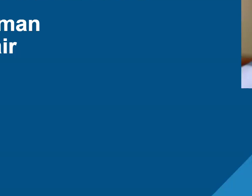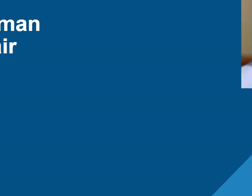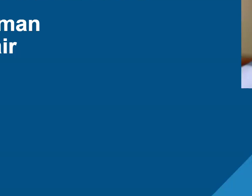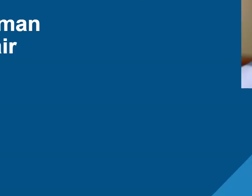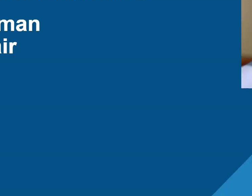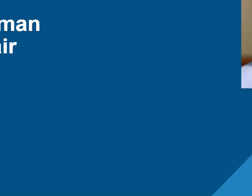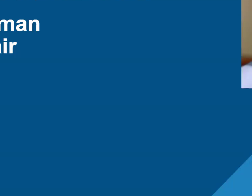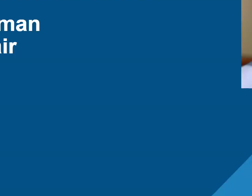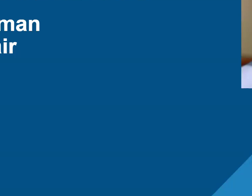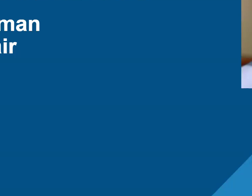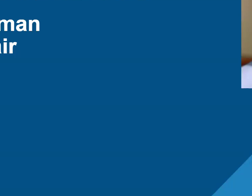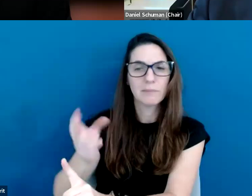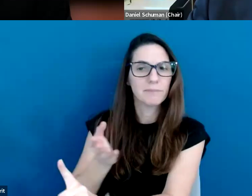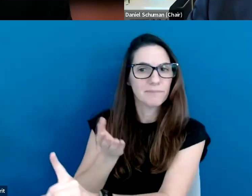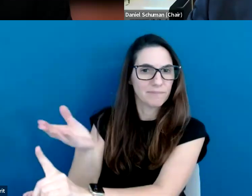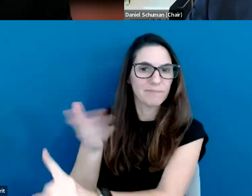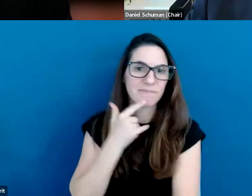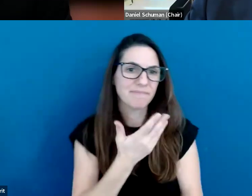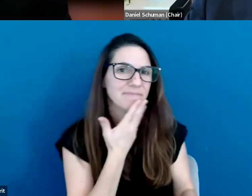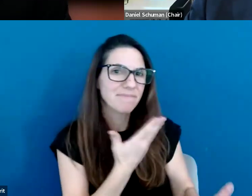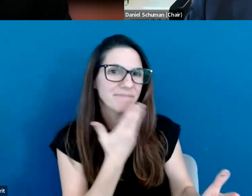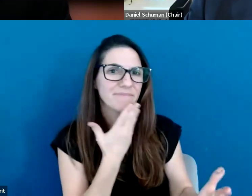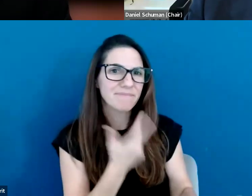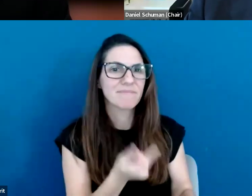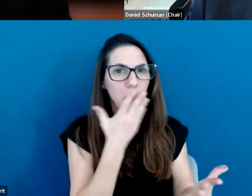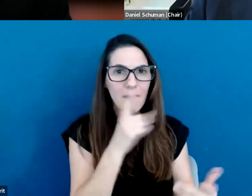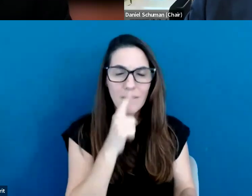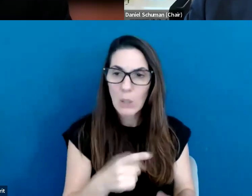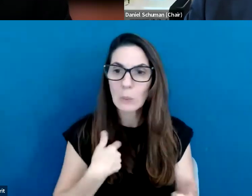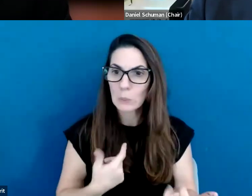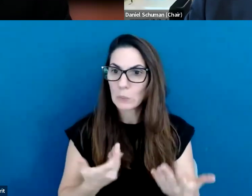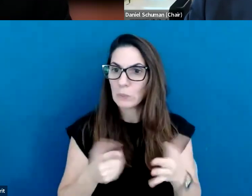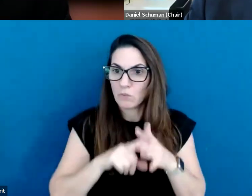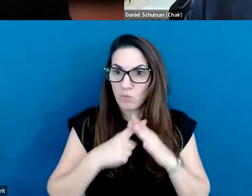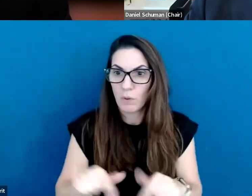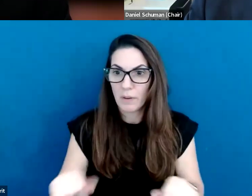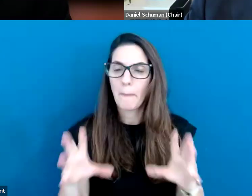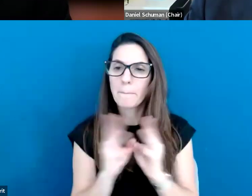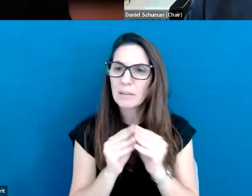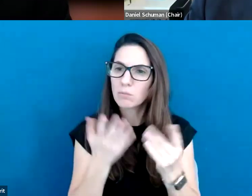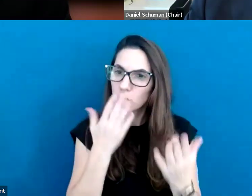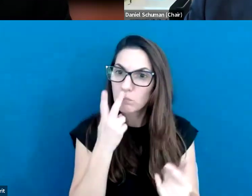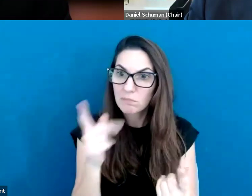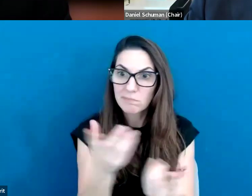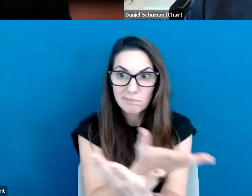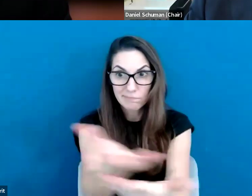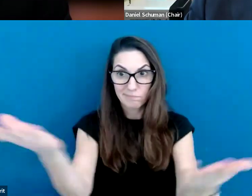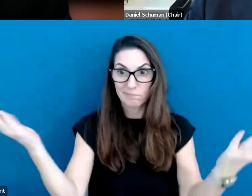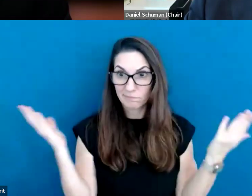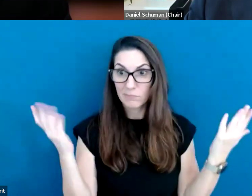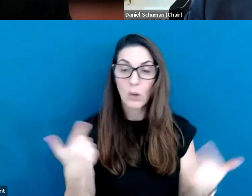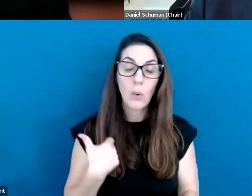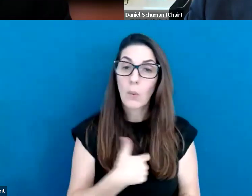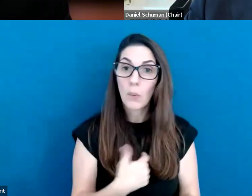Over to you, Daniel. Thank you, Arthur. Thank you so much for kicking us off. It's good to see everyone. We